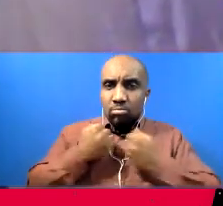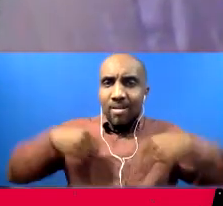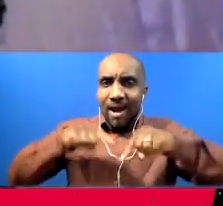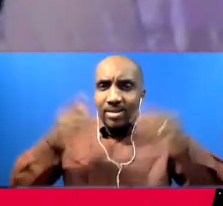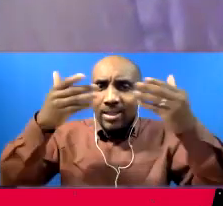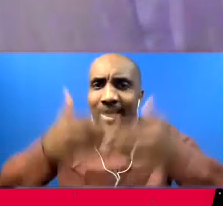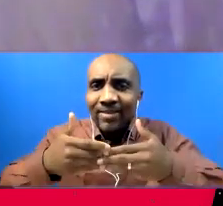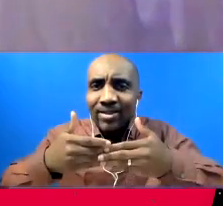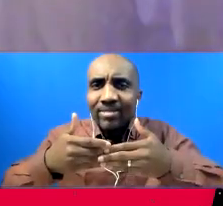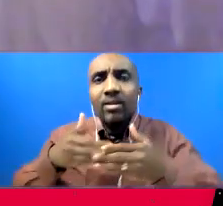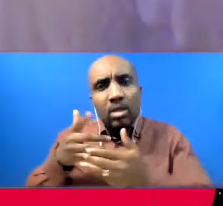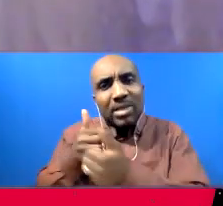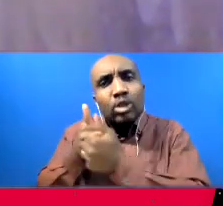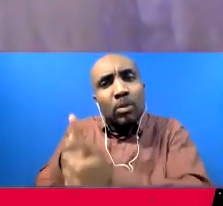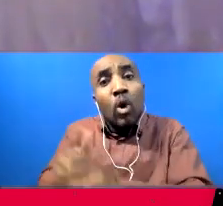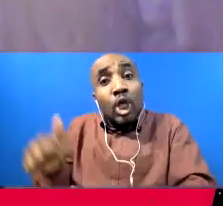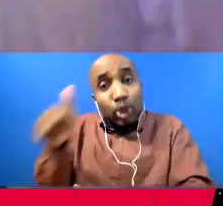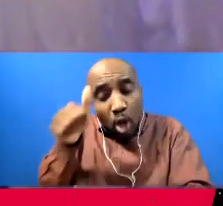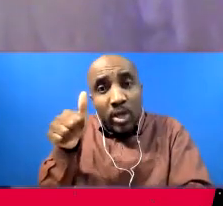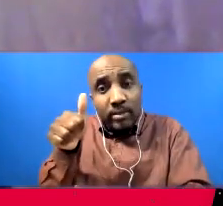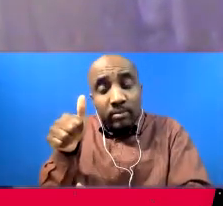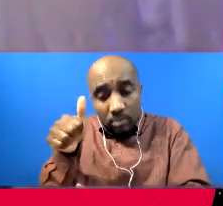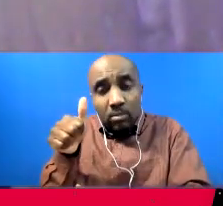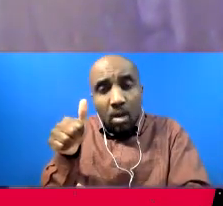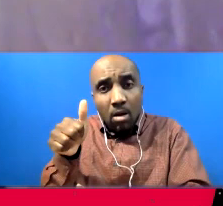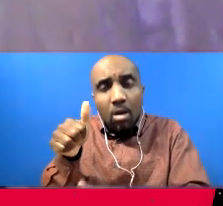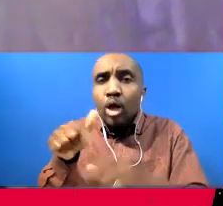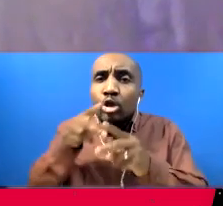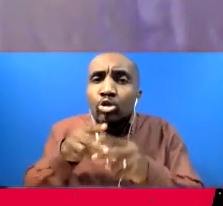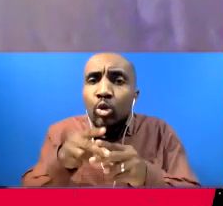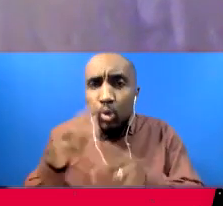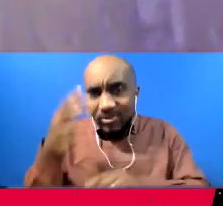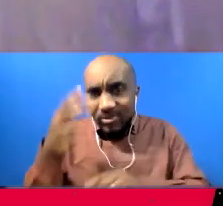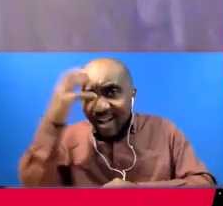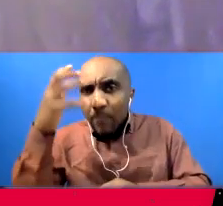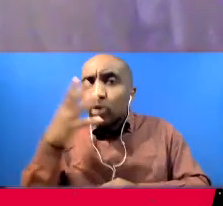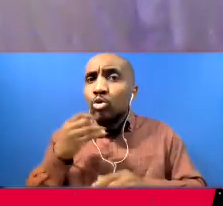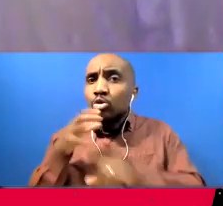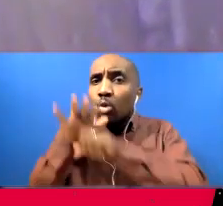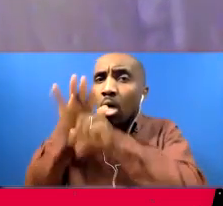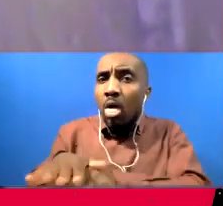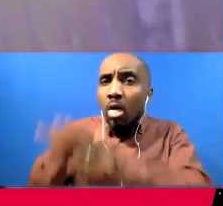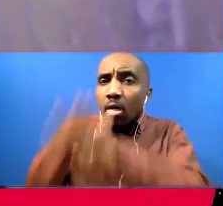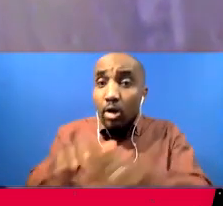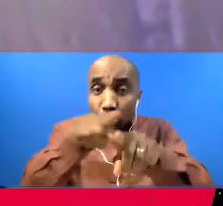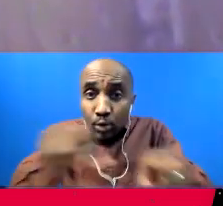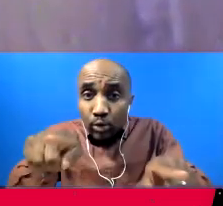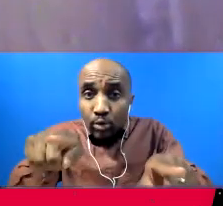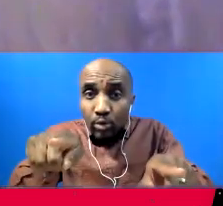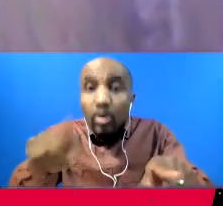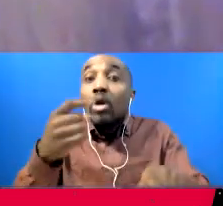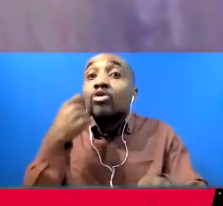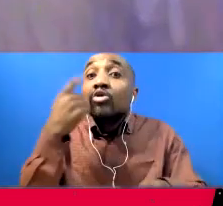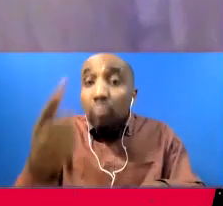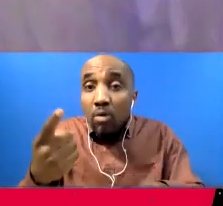that sentiment, right, that knowing that the same tools that the state uses to oppress you might